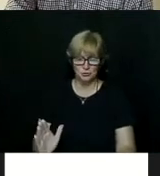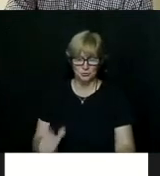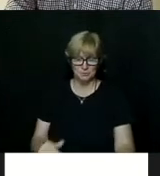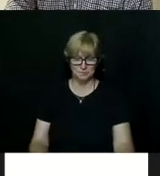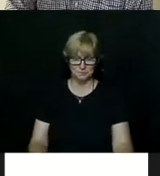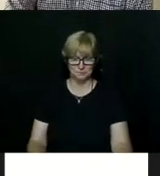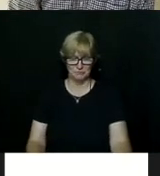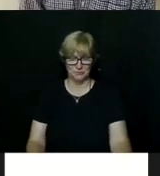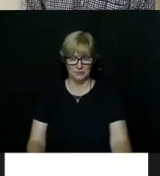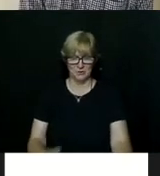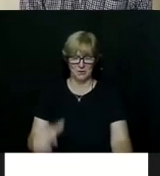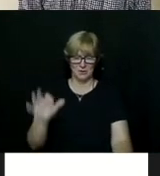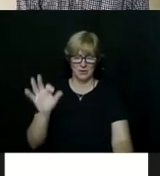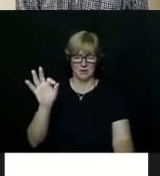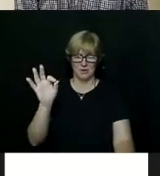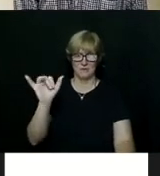Fischer.